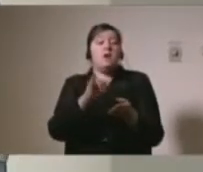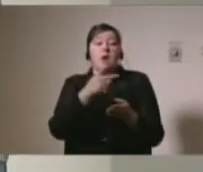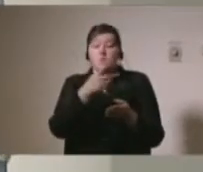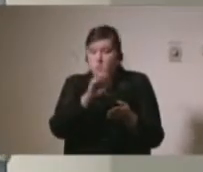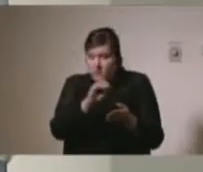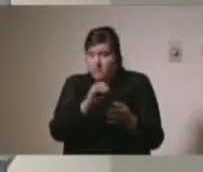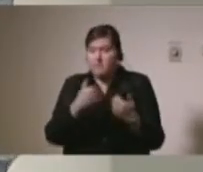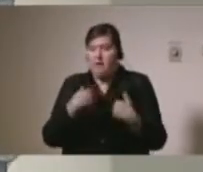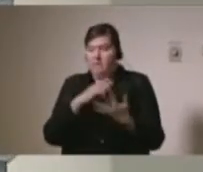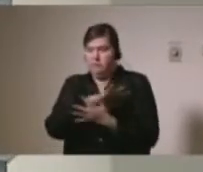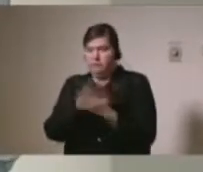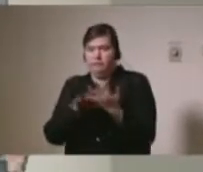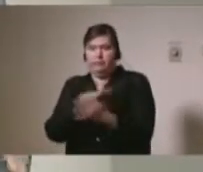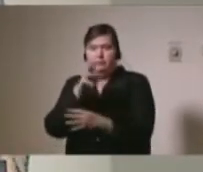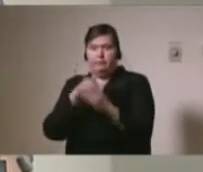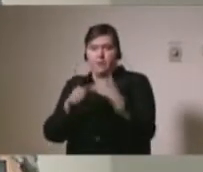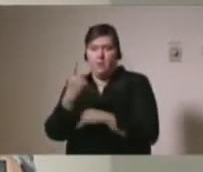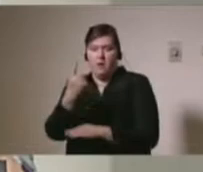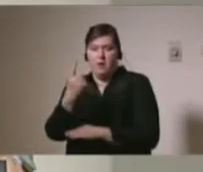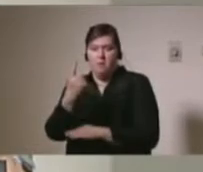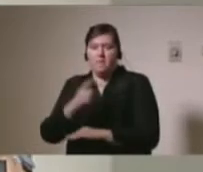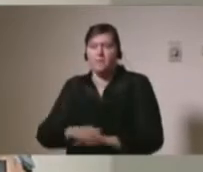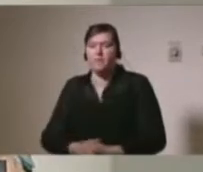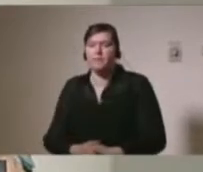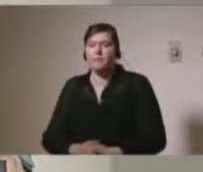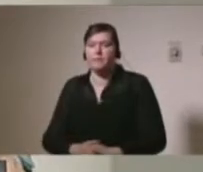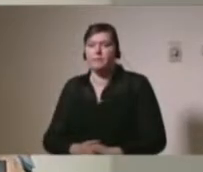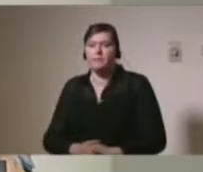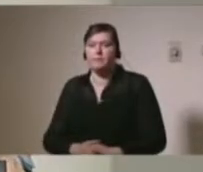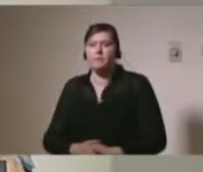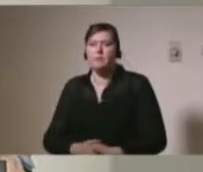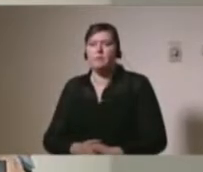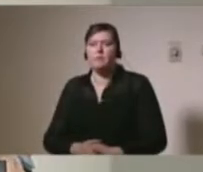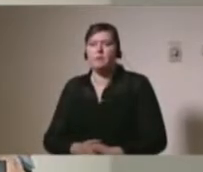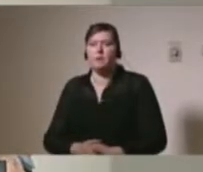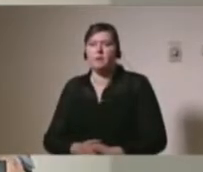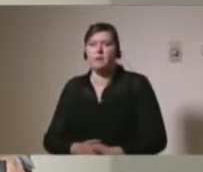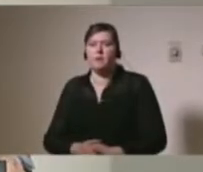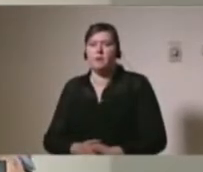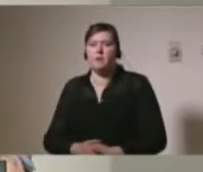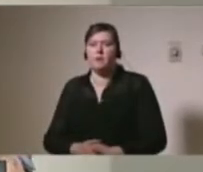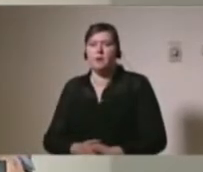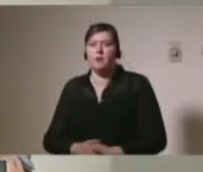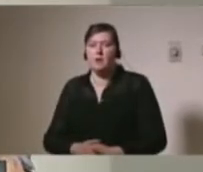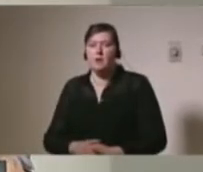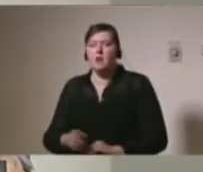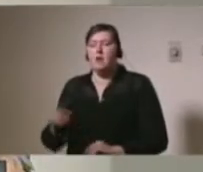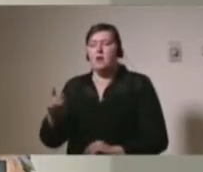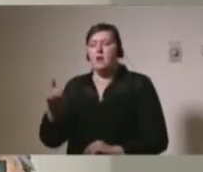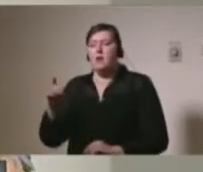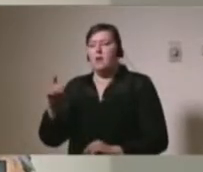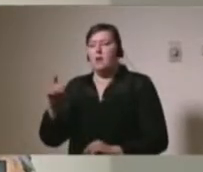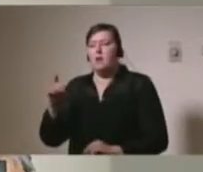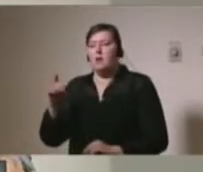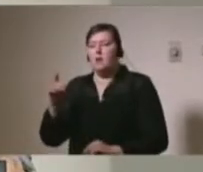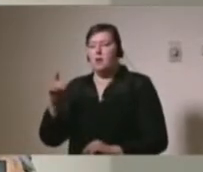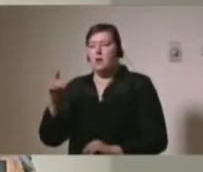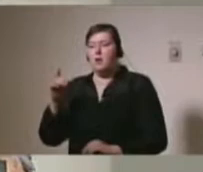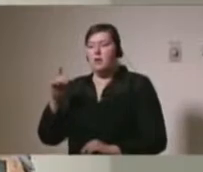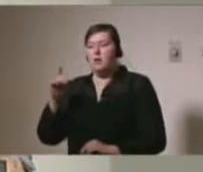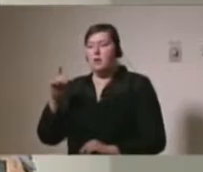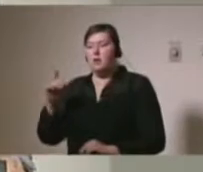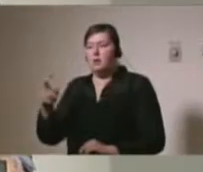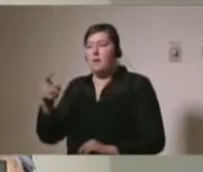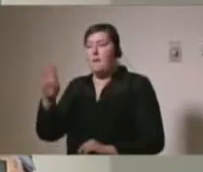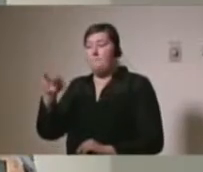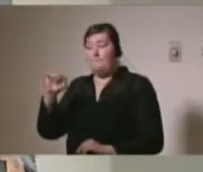Financial products are offered through consultative sales, and this is based